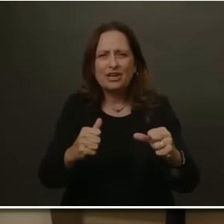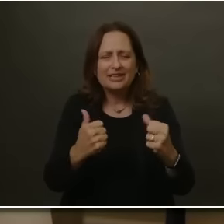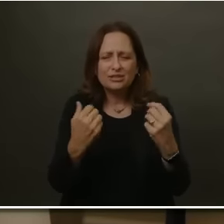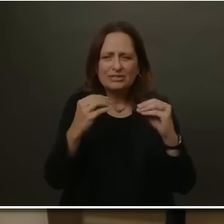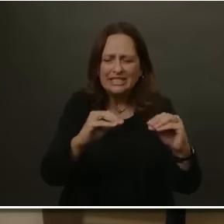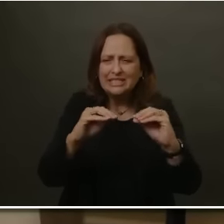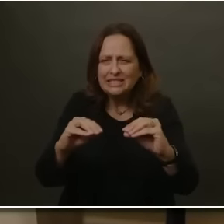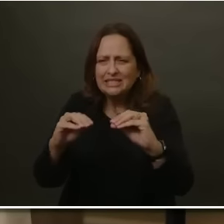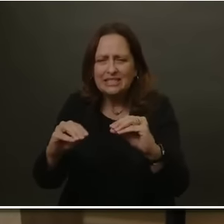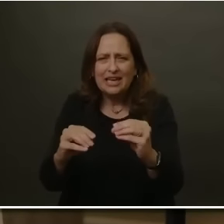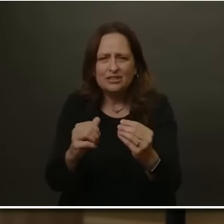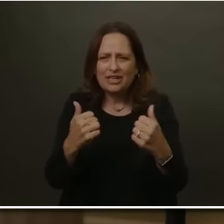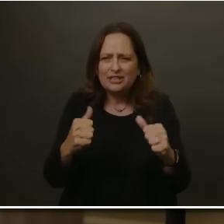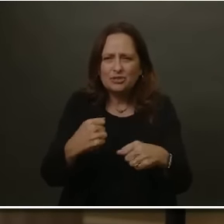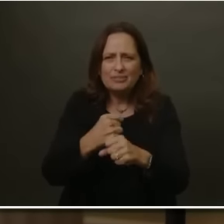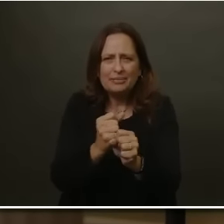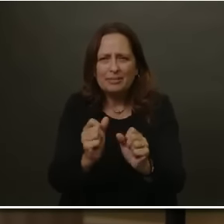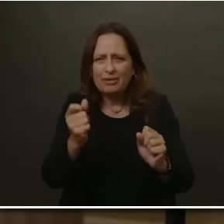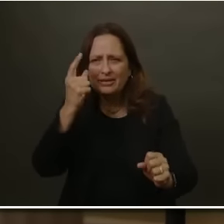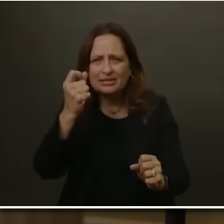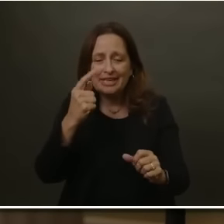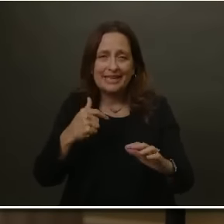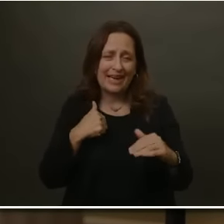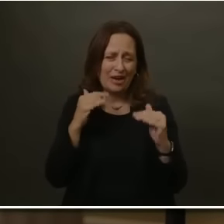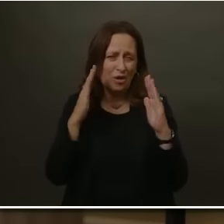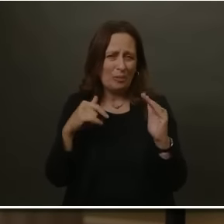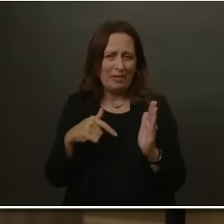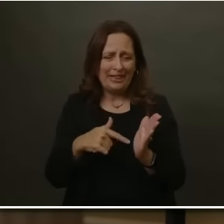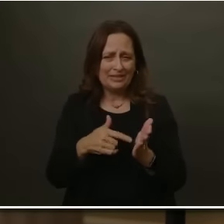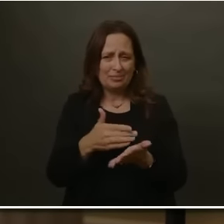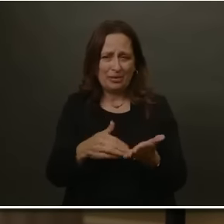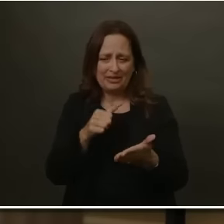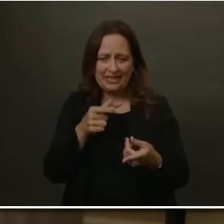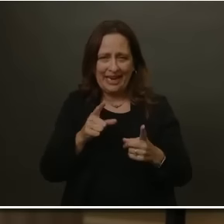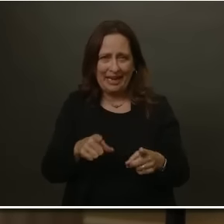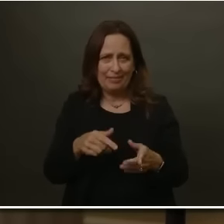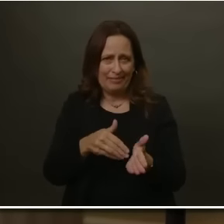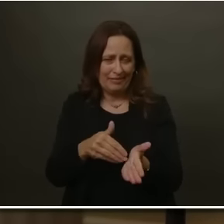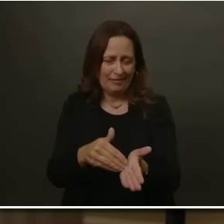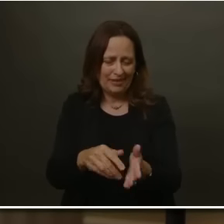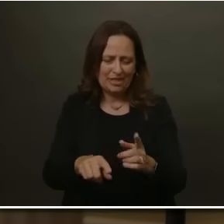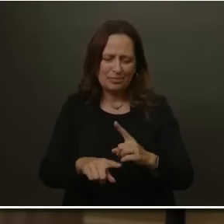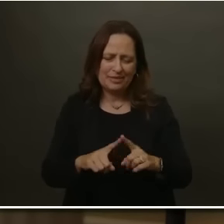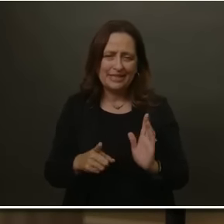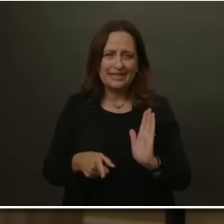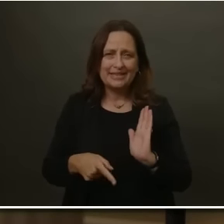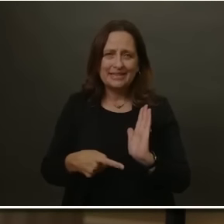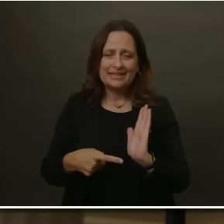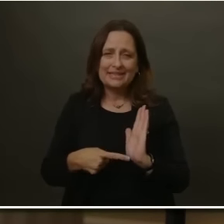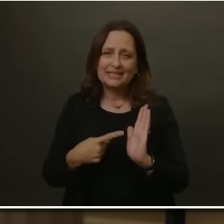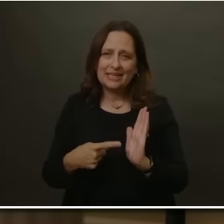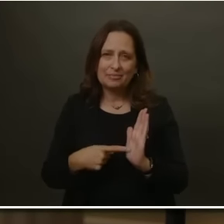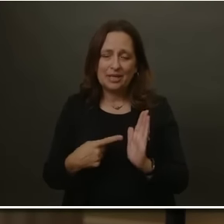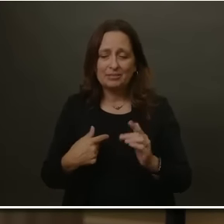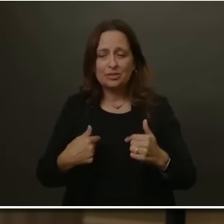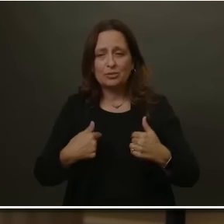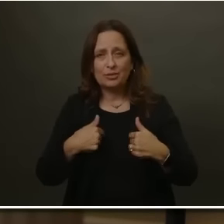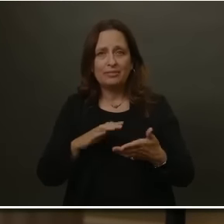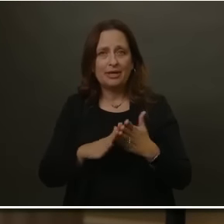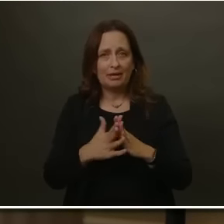understand. And I hope this doesn't happen often, but I'm afraid at times we might be the religious